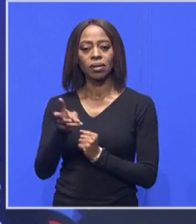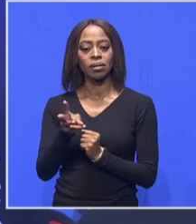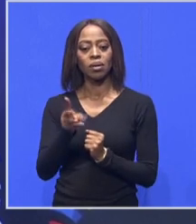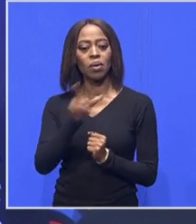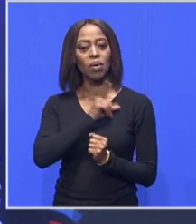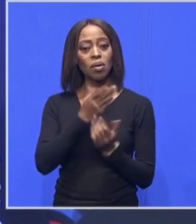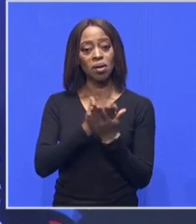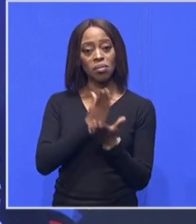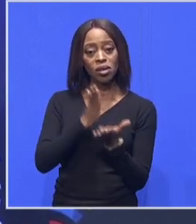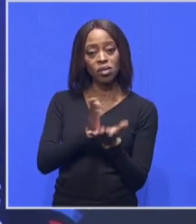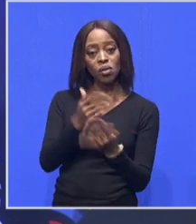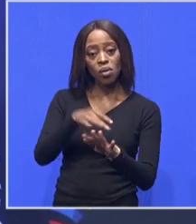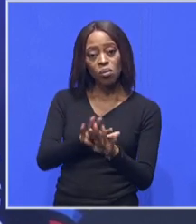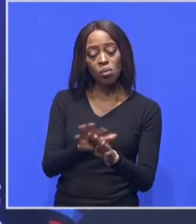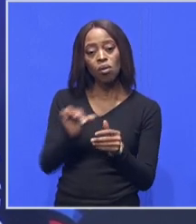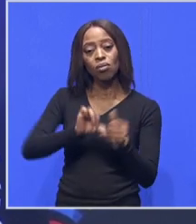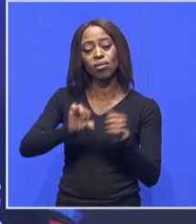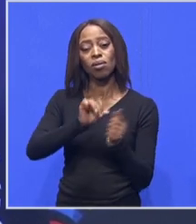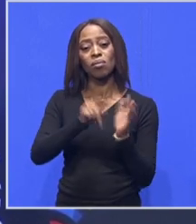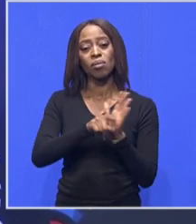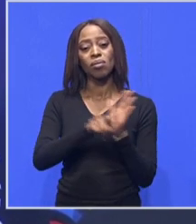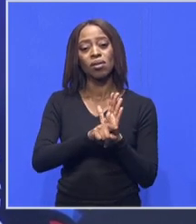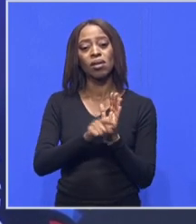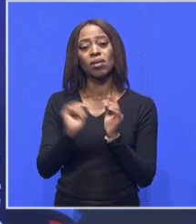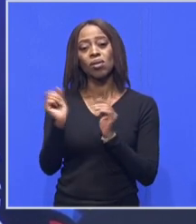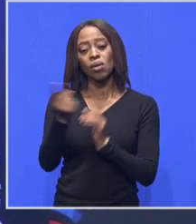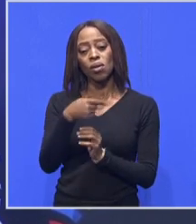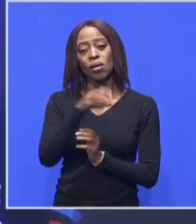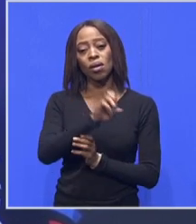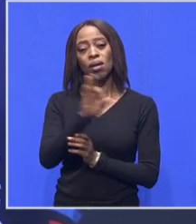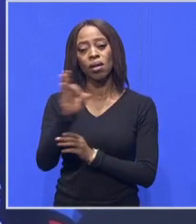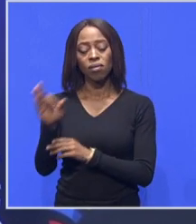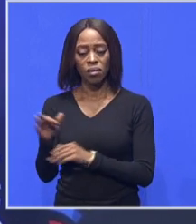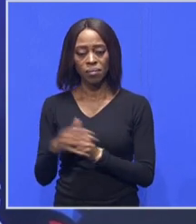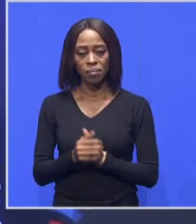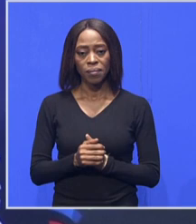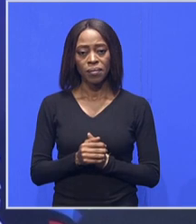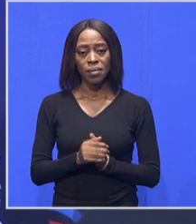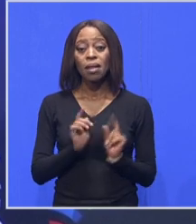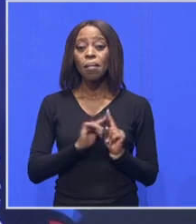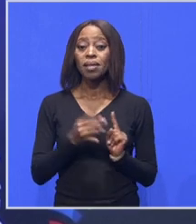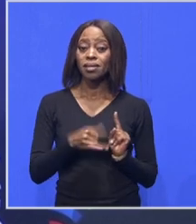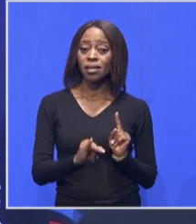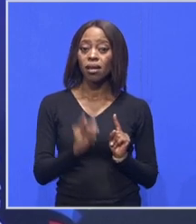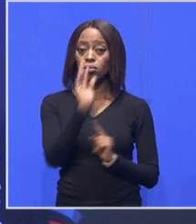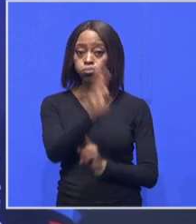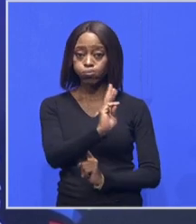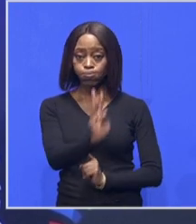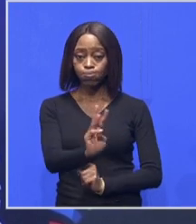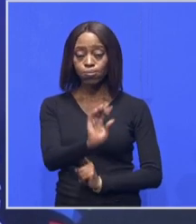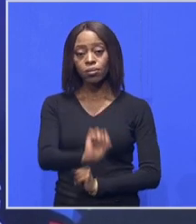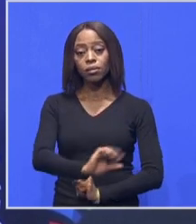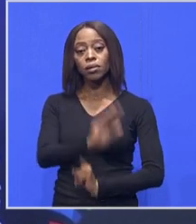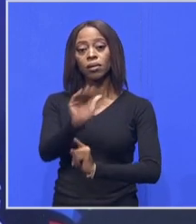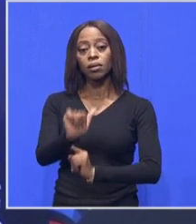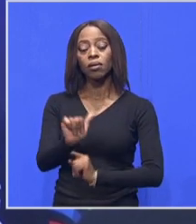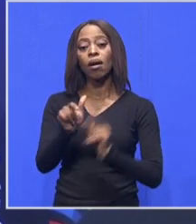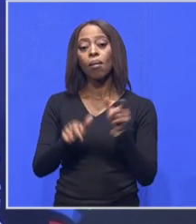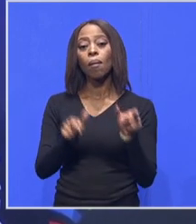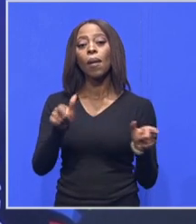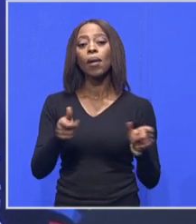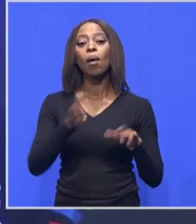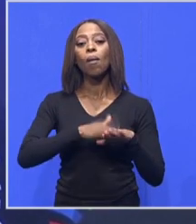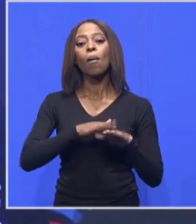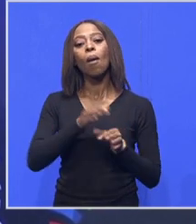can implement our socialist policies and the seven cardinal pillars of the EFF. But what we want to caution South Africans against, and especially political parties, is